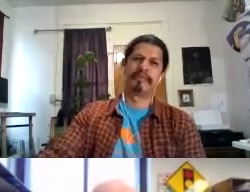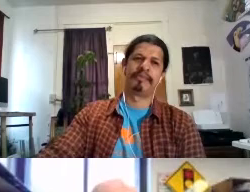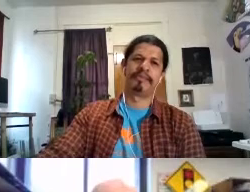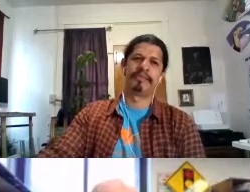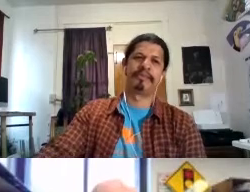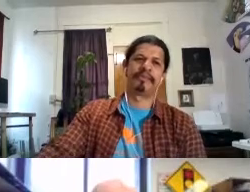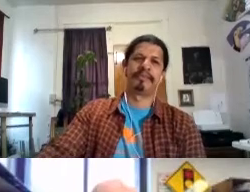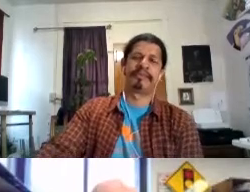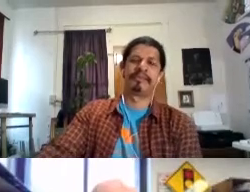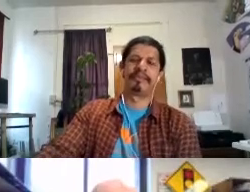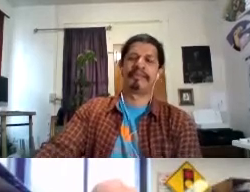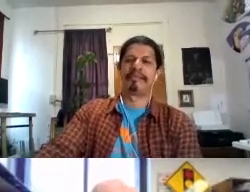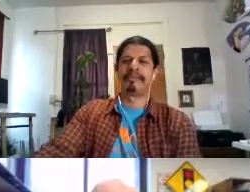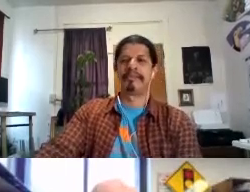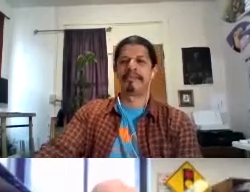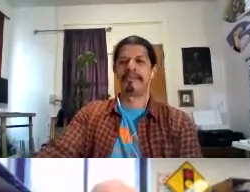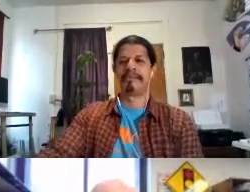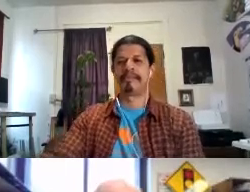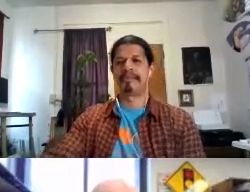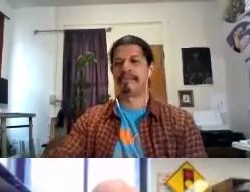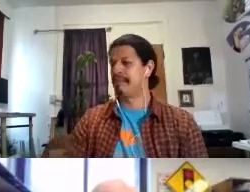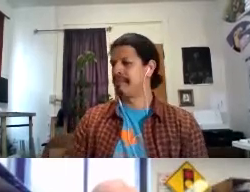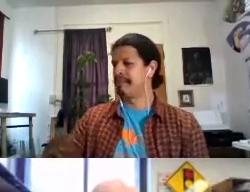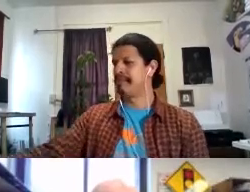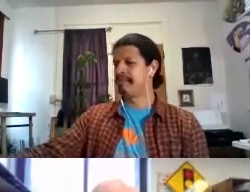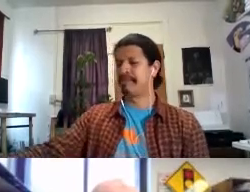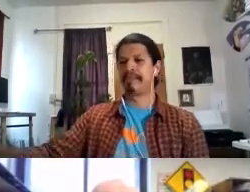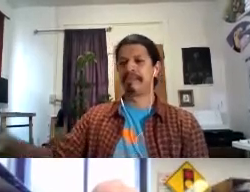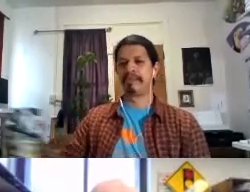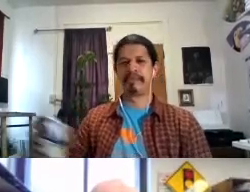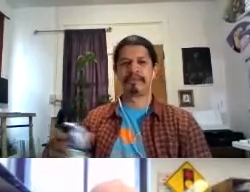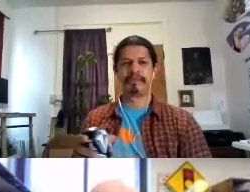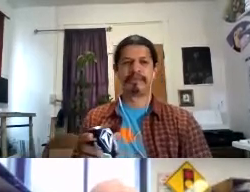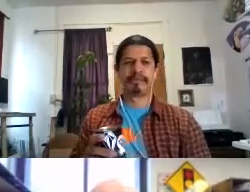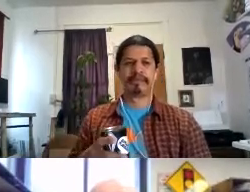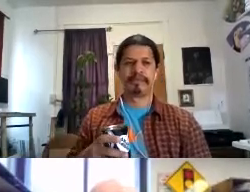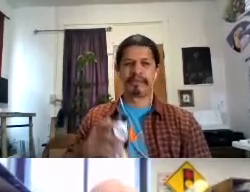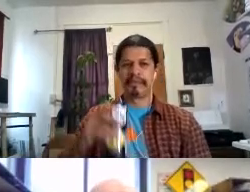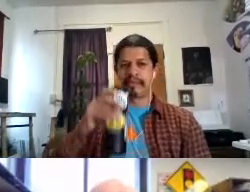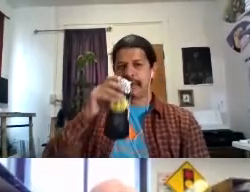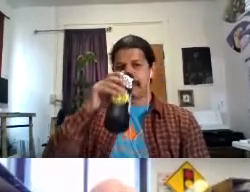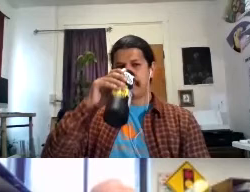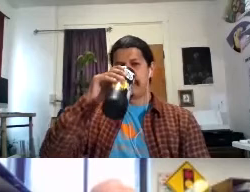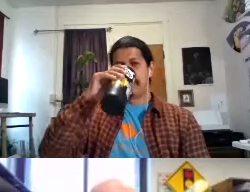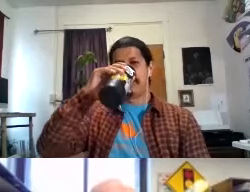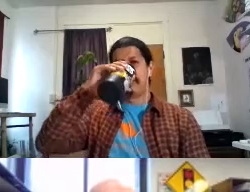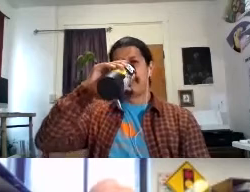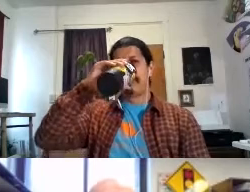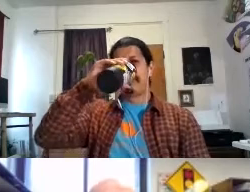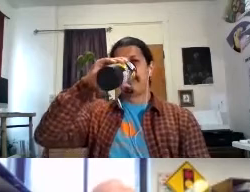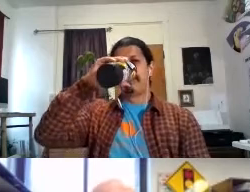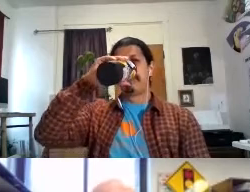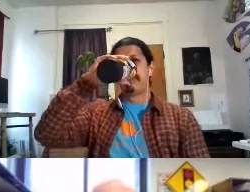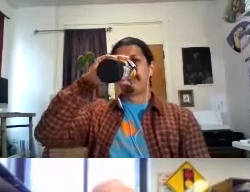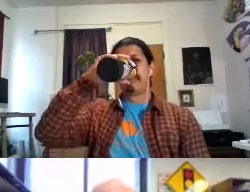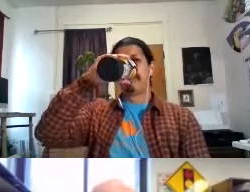designed a project on Brighton Road from Ridge Ave to North. We held two public